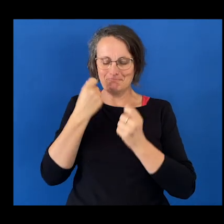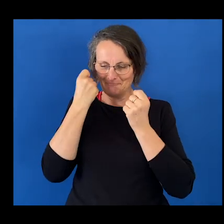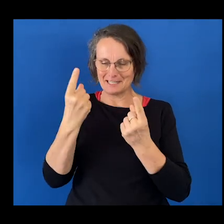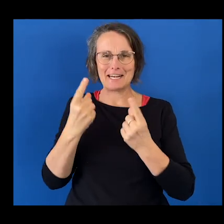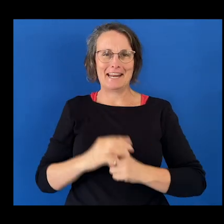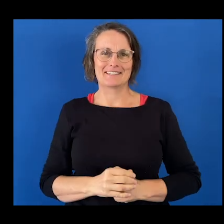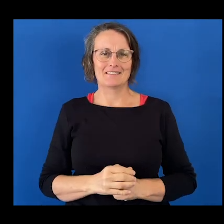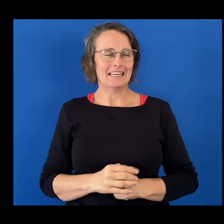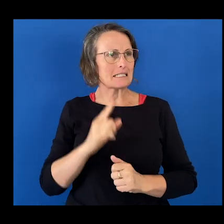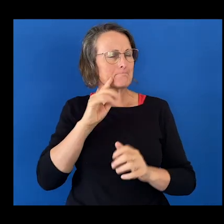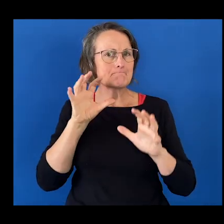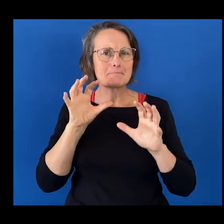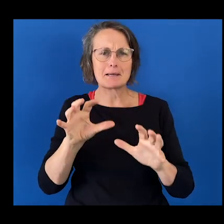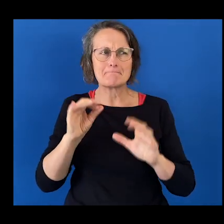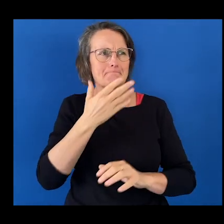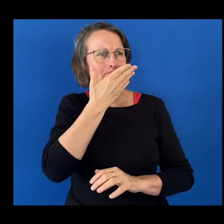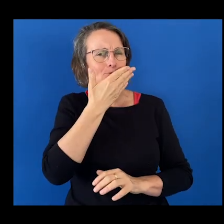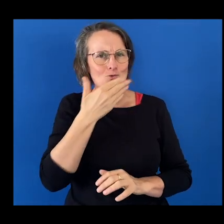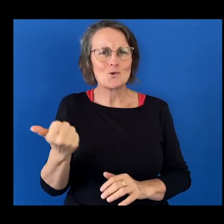about. There's nothing like it.